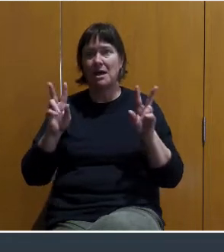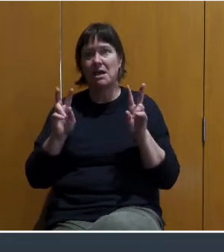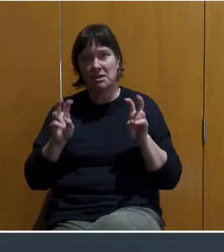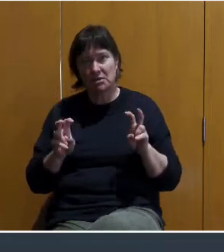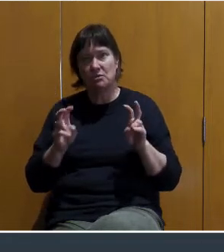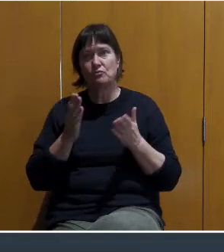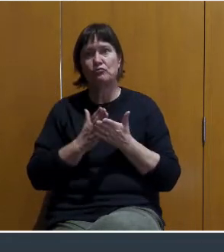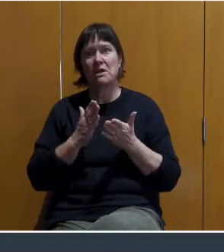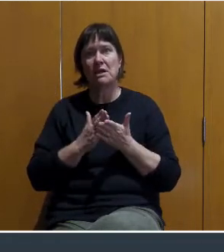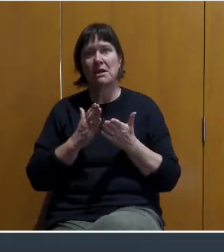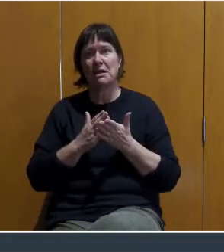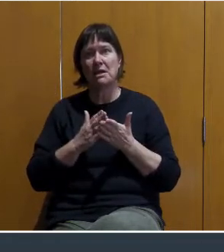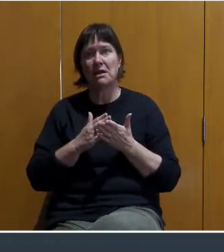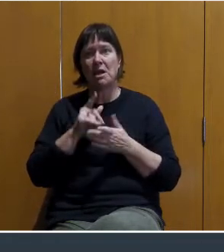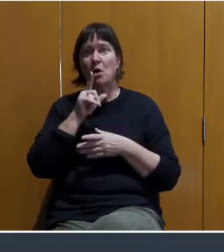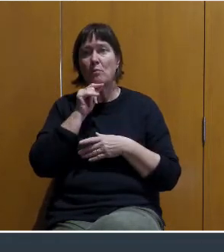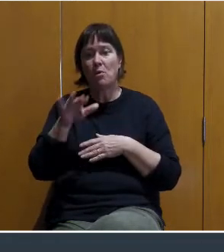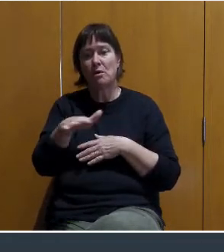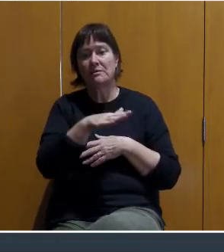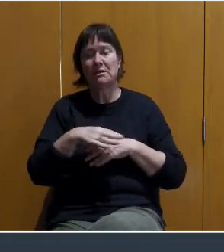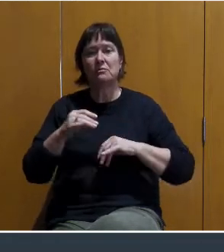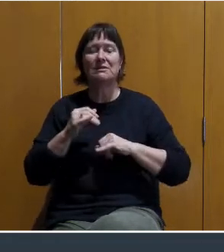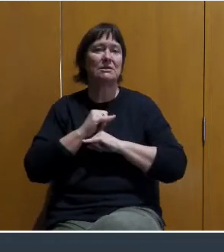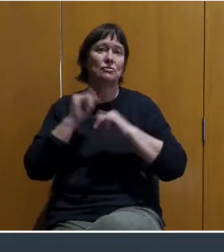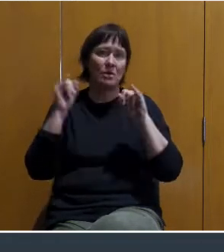need to do what we can to save what we've got.